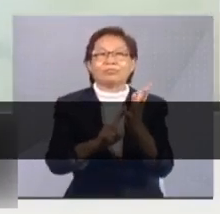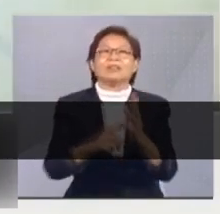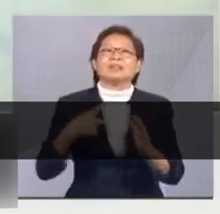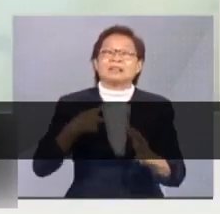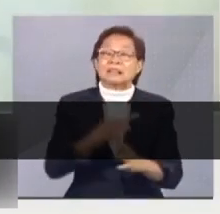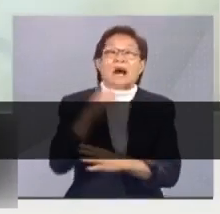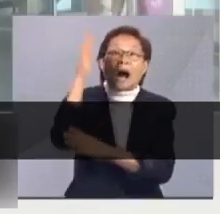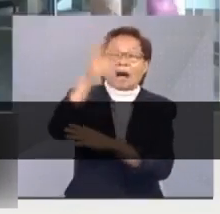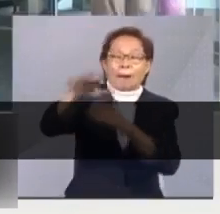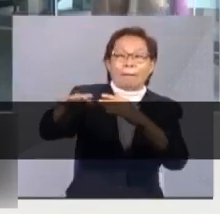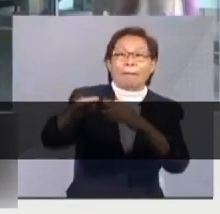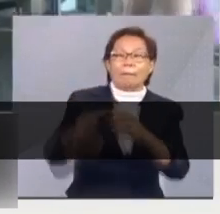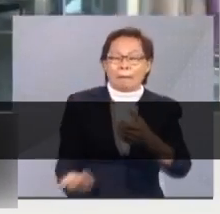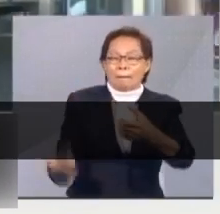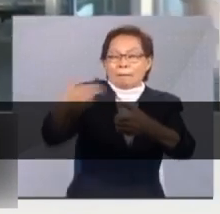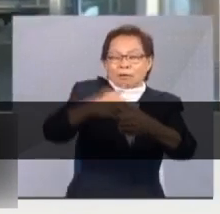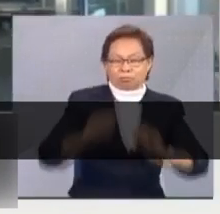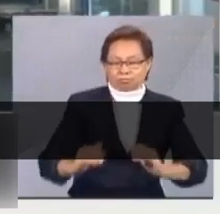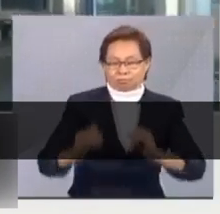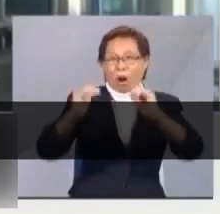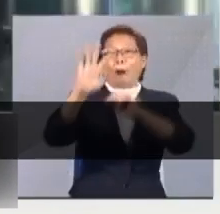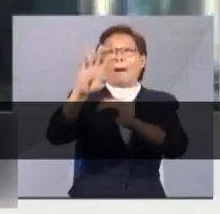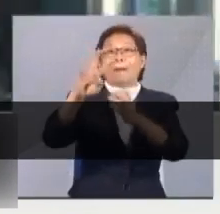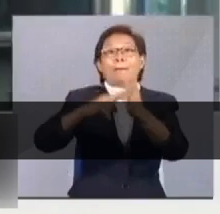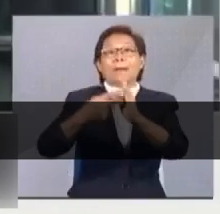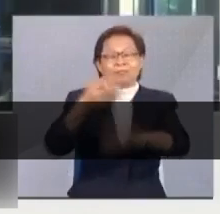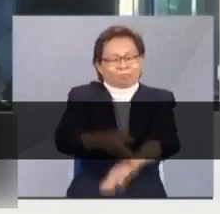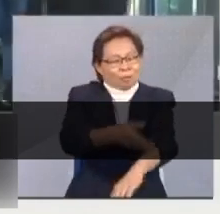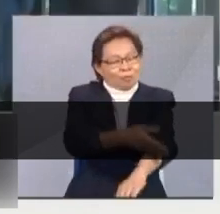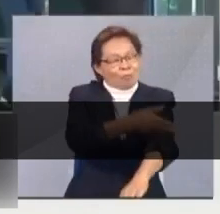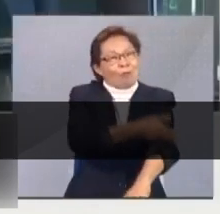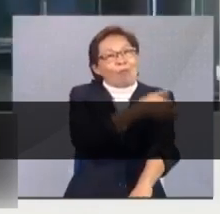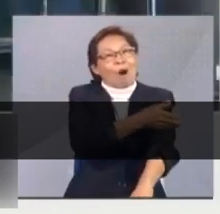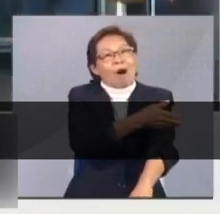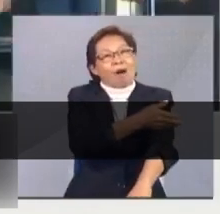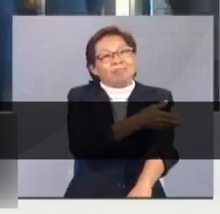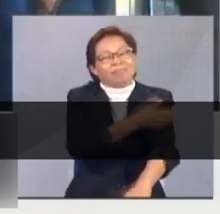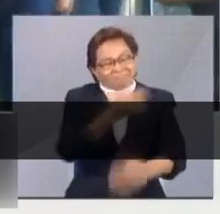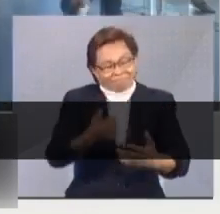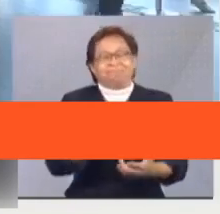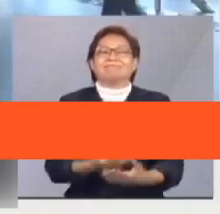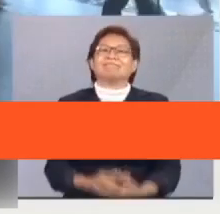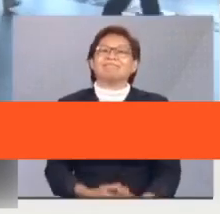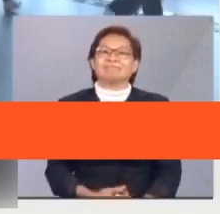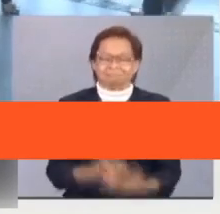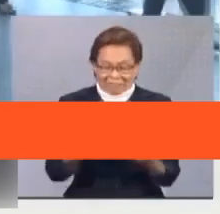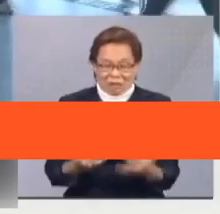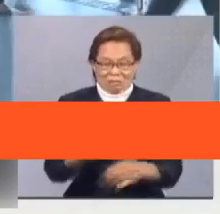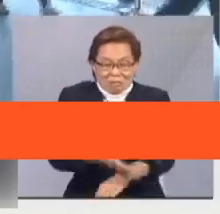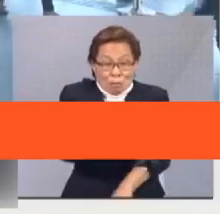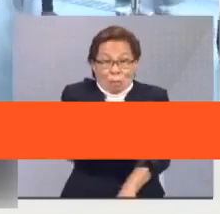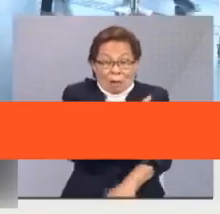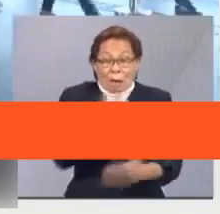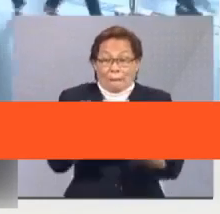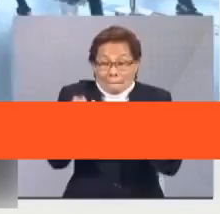Kita bakal memasuki tahap keempat sekarang ini, iaitu pemulihan ataupun recovery. In a live broadcast